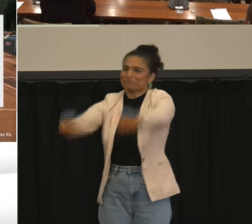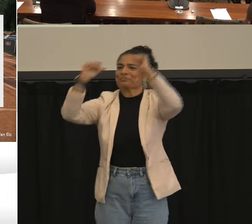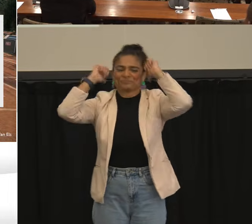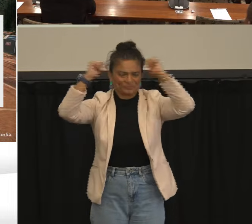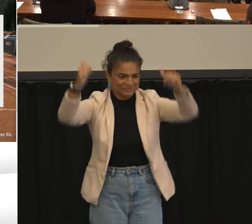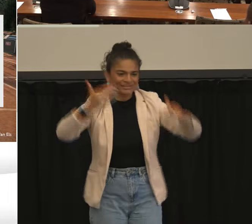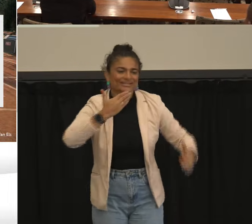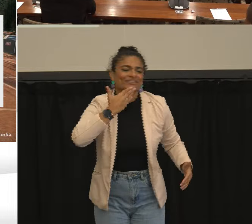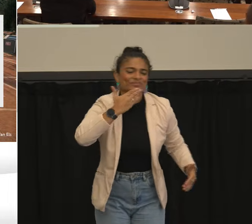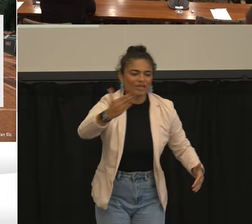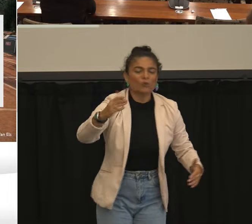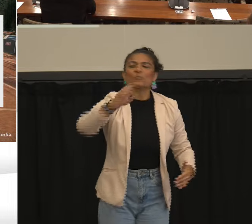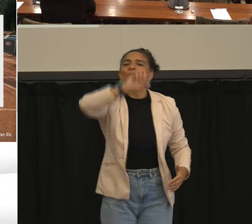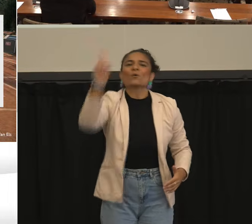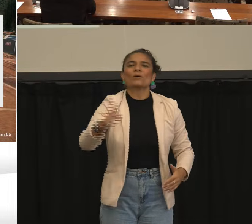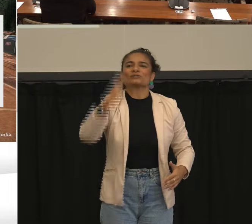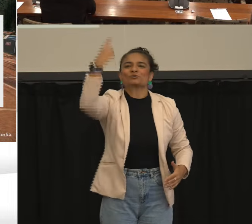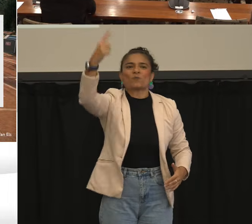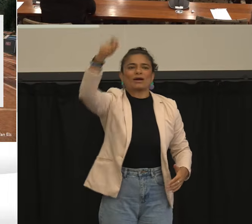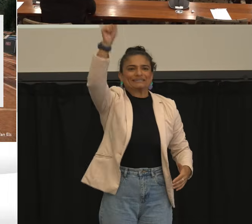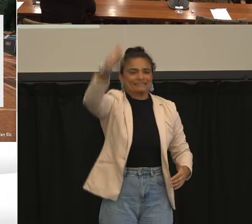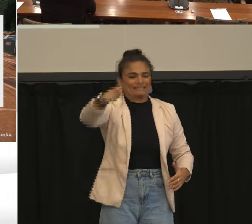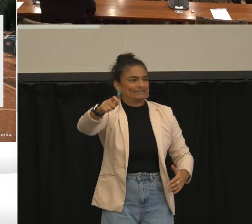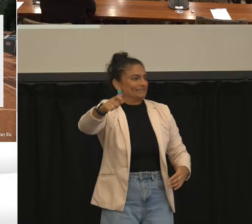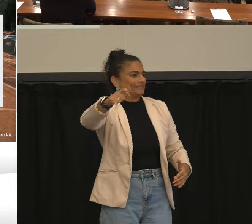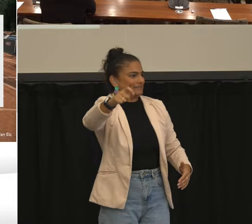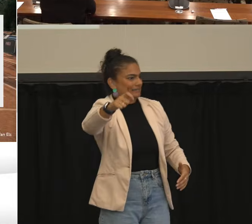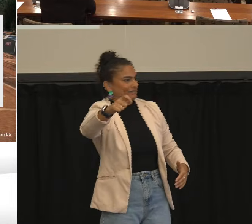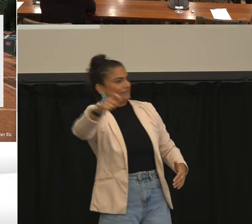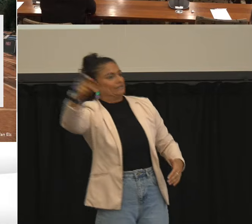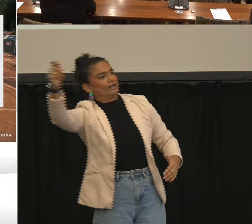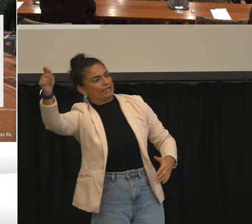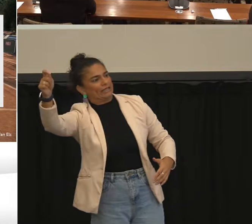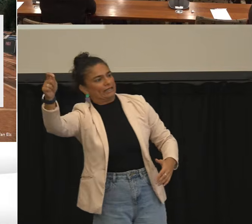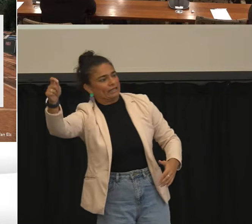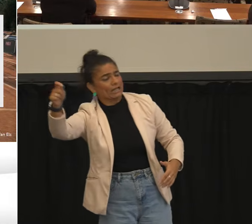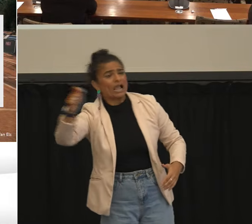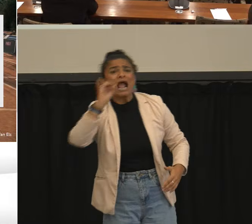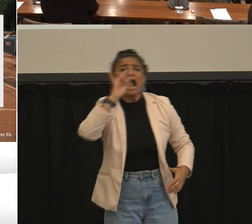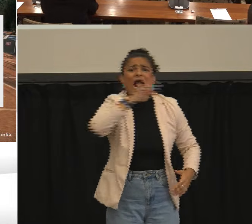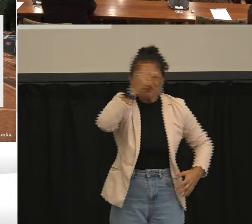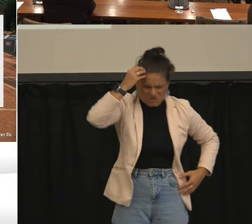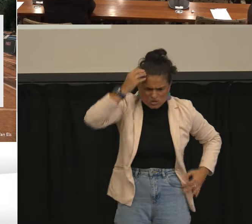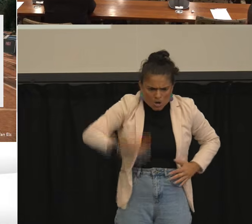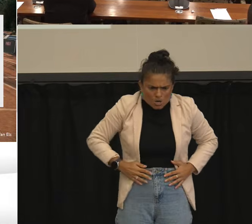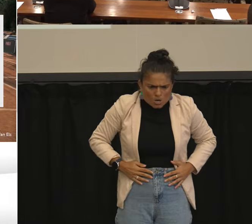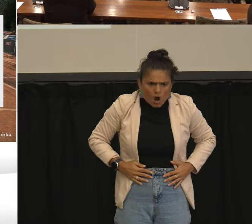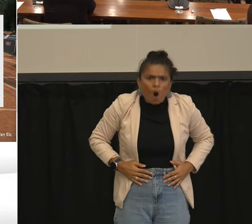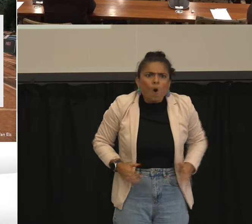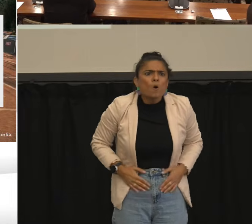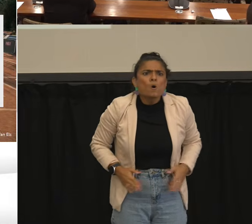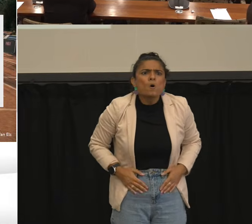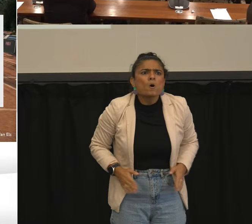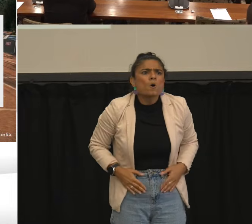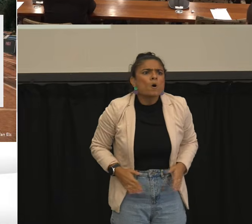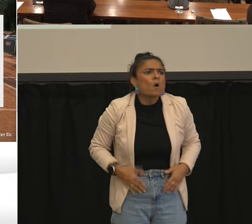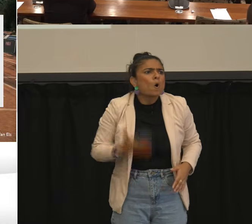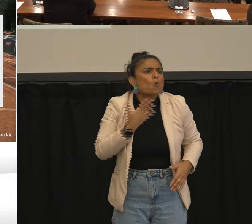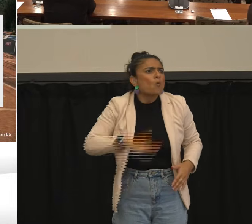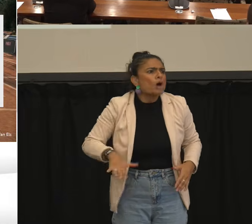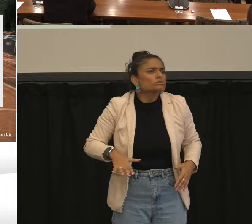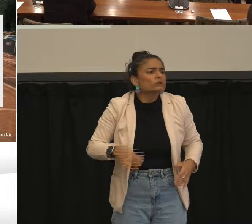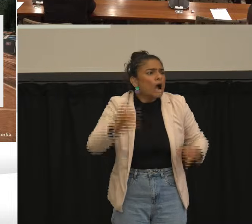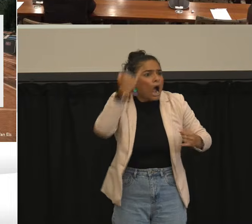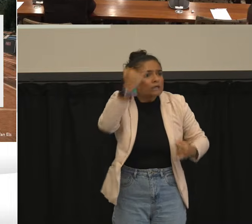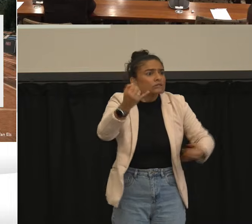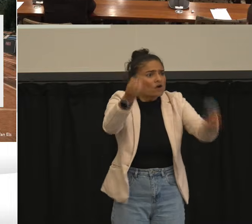so we have a few new names to add to our list. Thank you very much. Our first question has now been attended to. If you feel